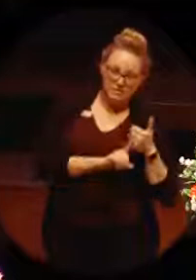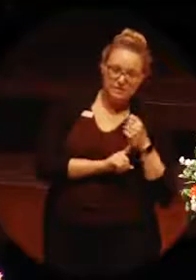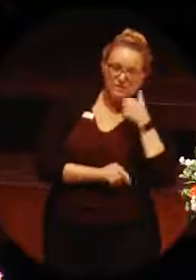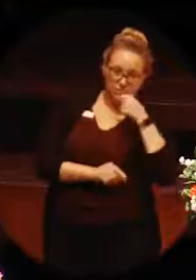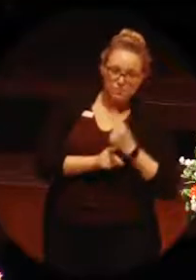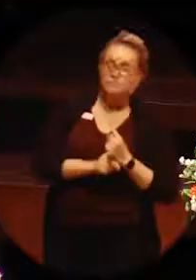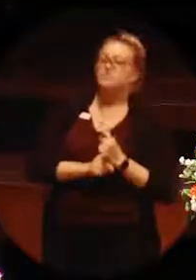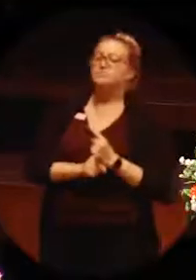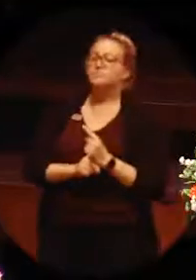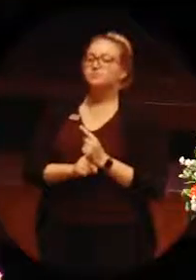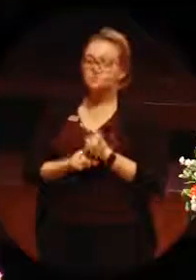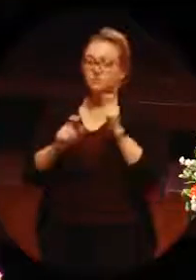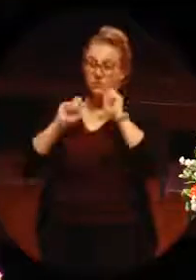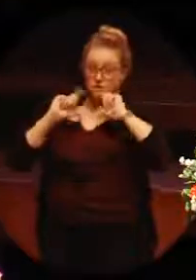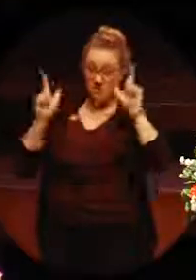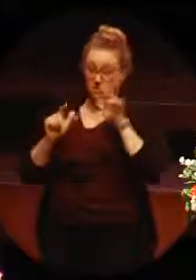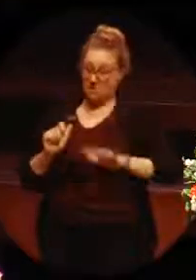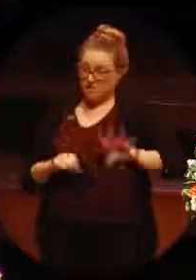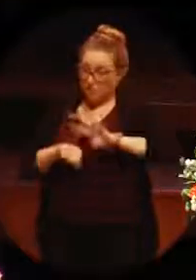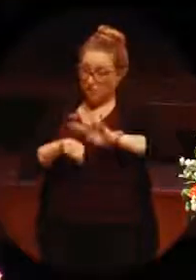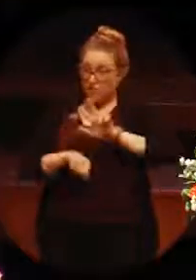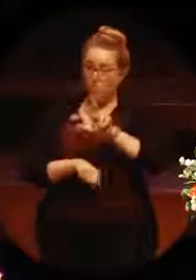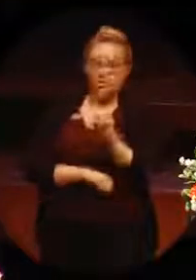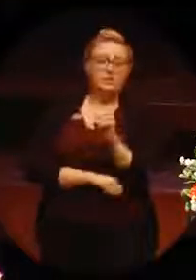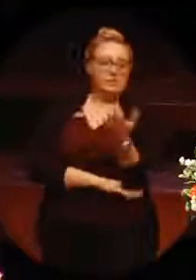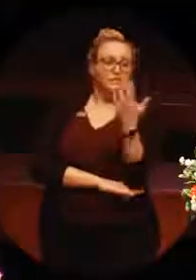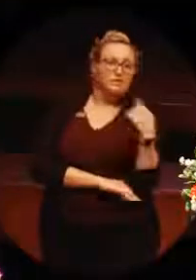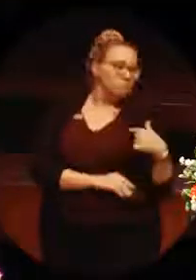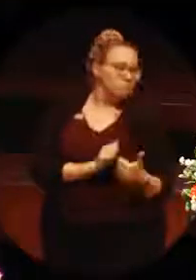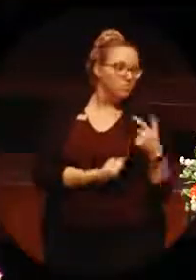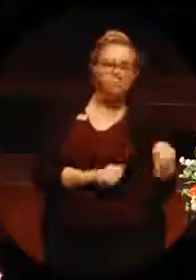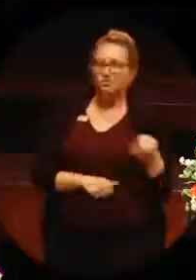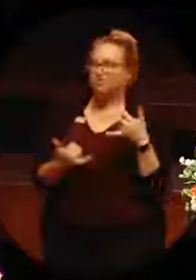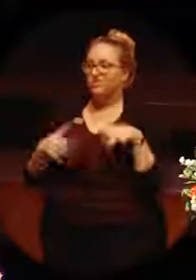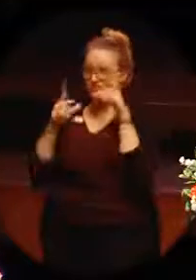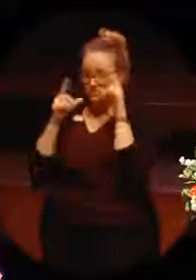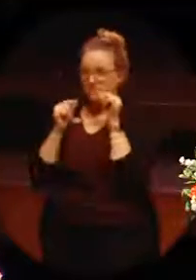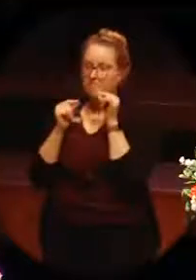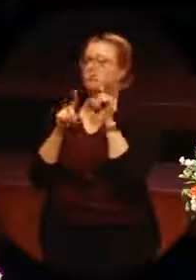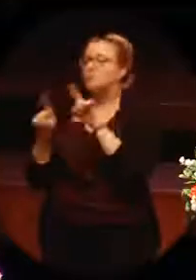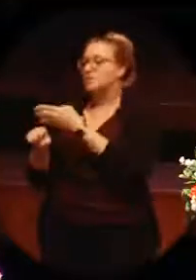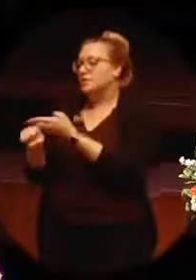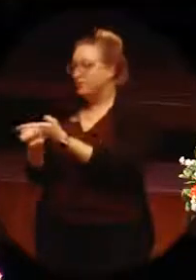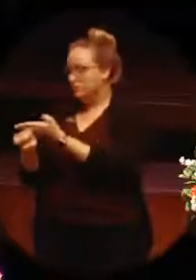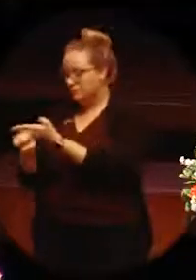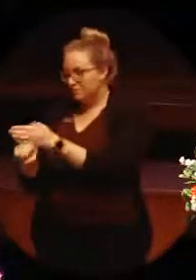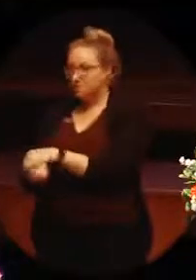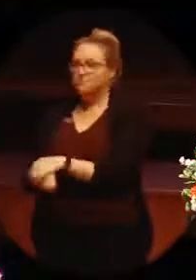sister, we got up about 4:30 this morning while most of you were still sleeping, and we went down to the